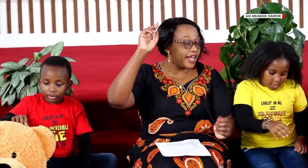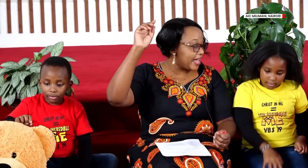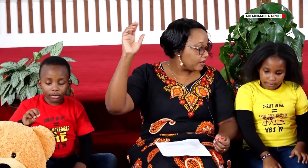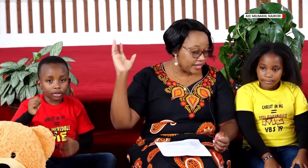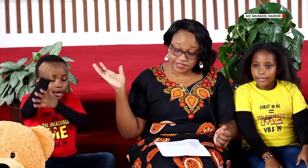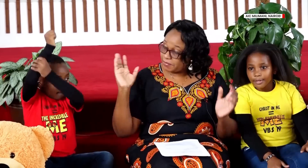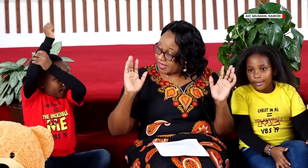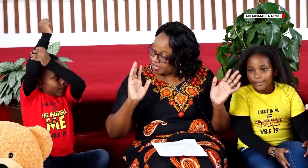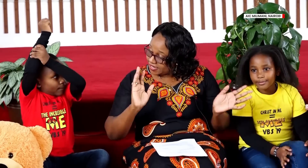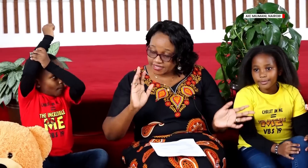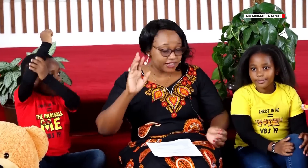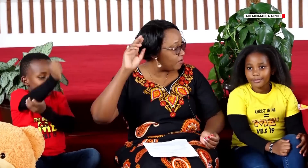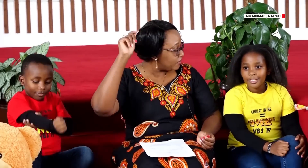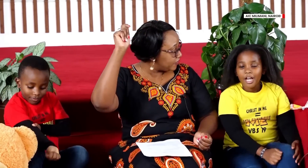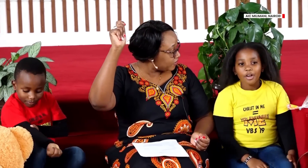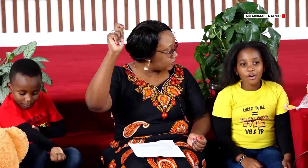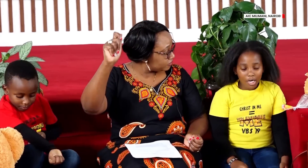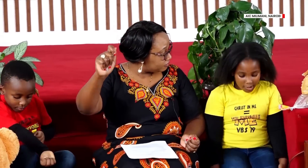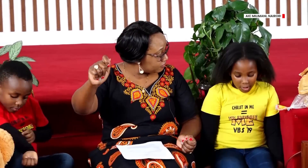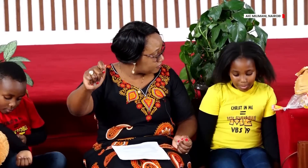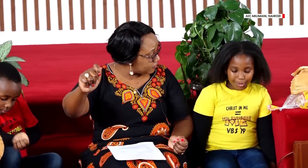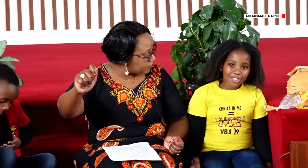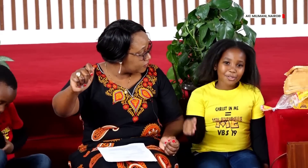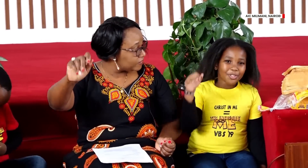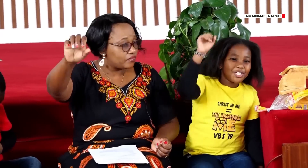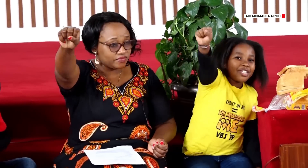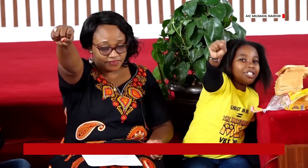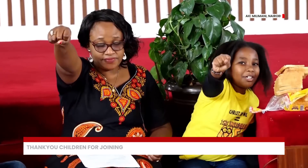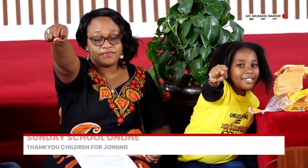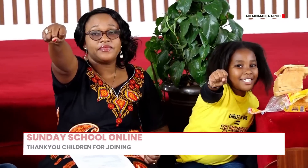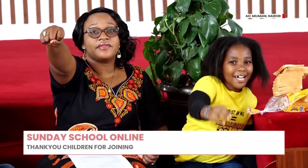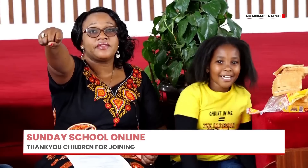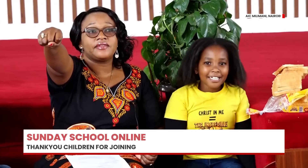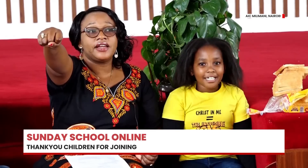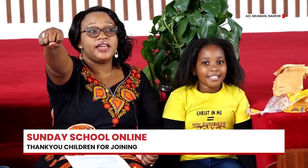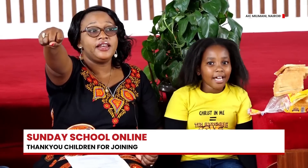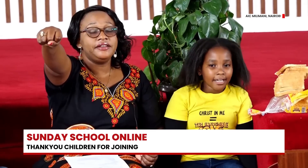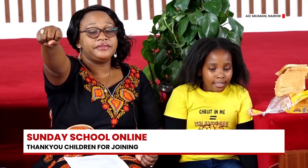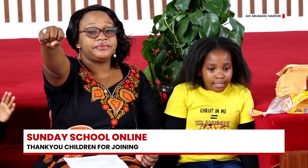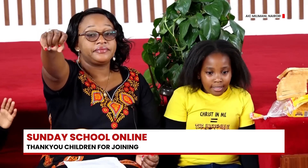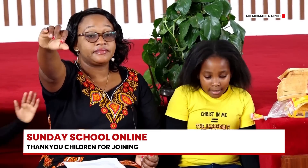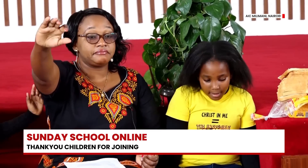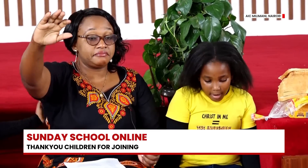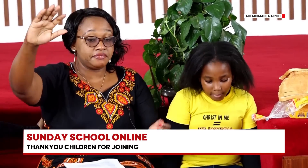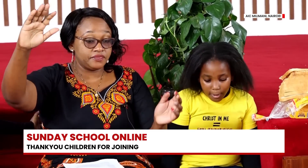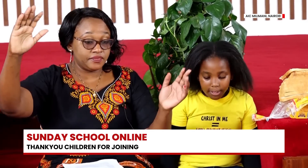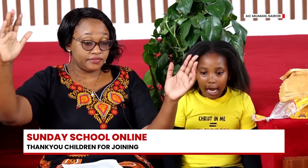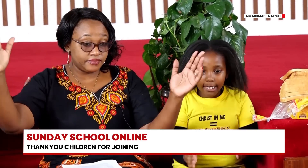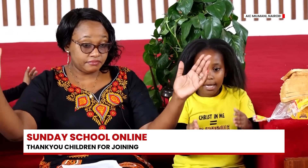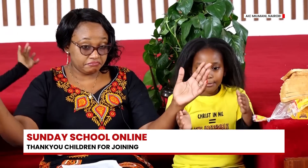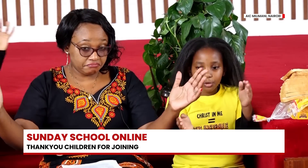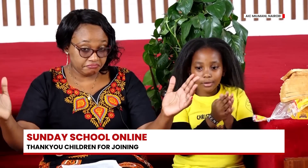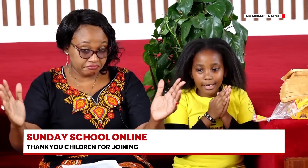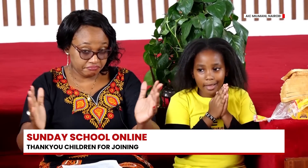told Mirella, Mirella tell us now. God told Moses to stretch out his hand. Again? Then the